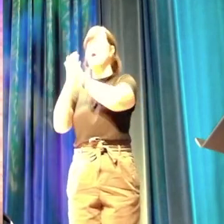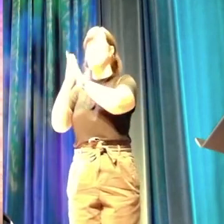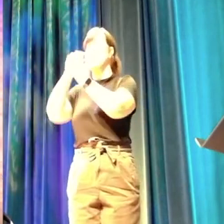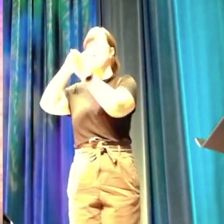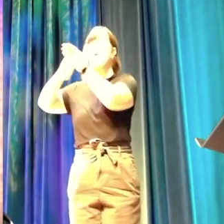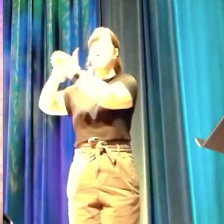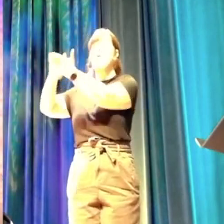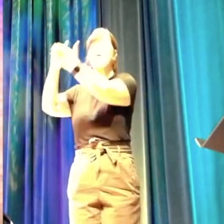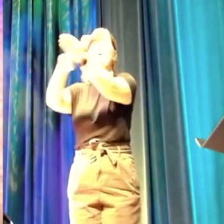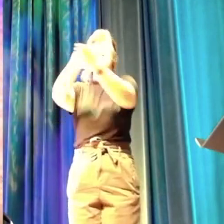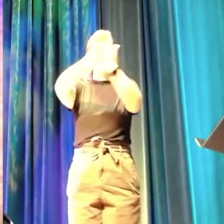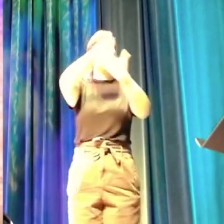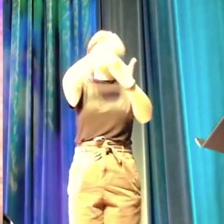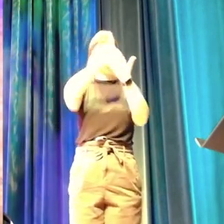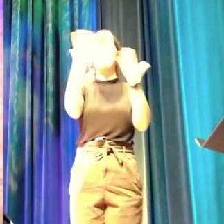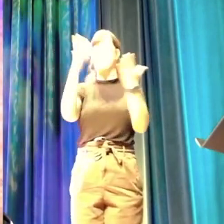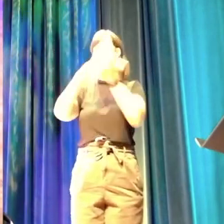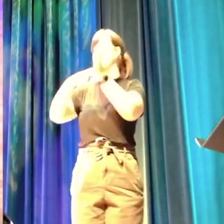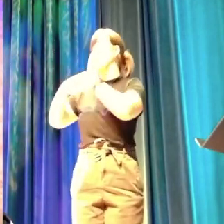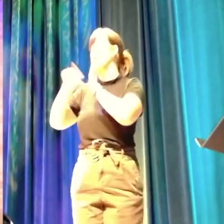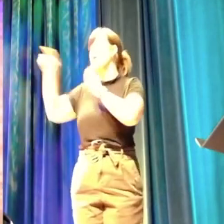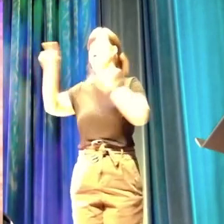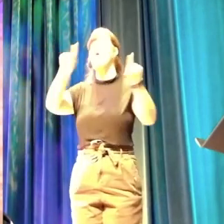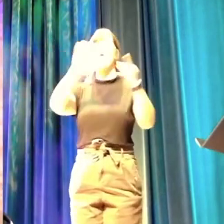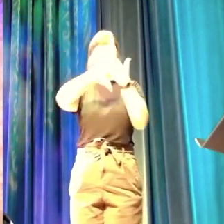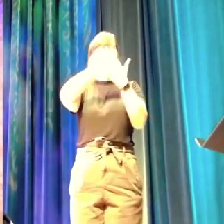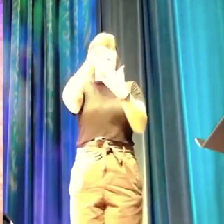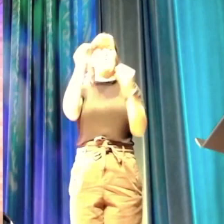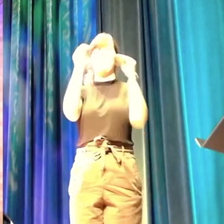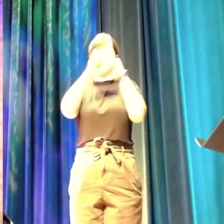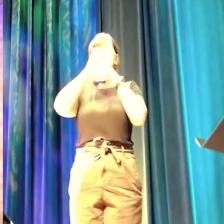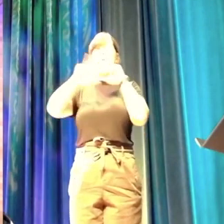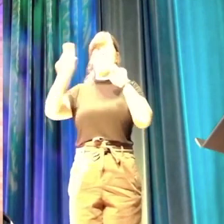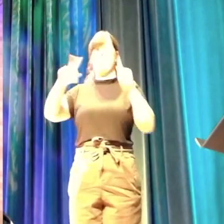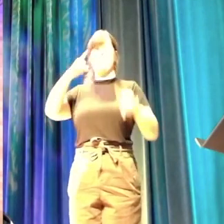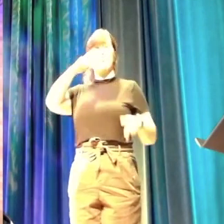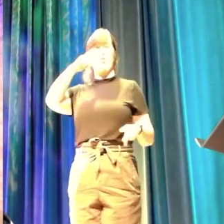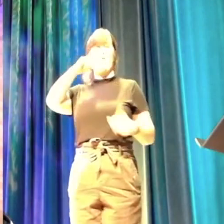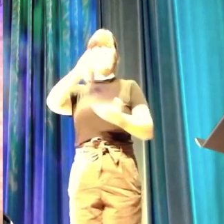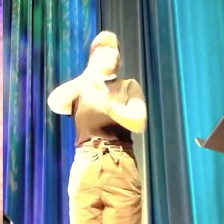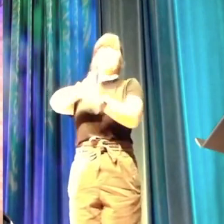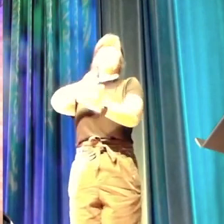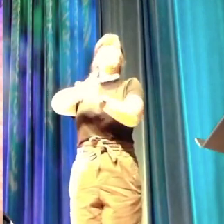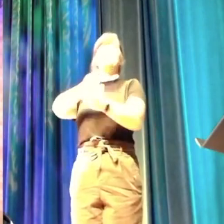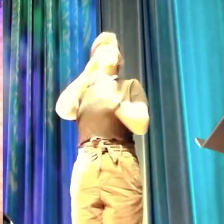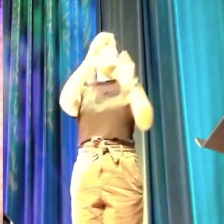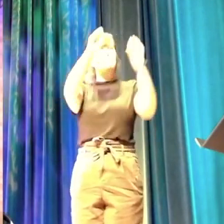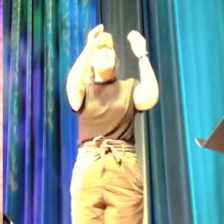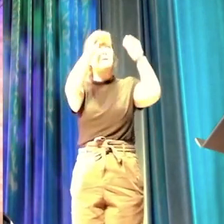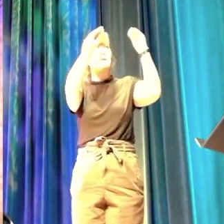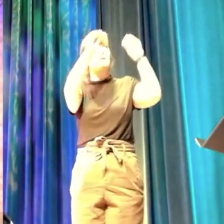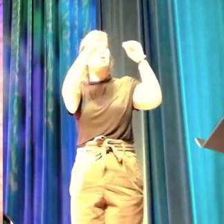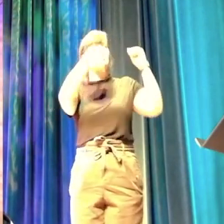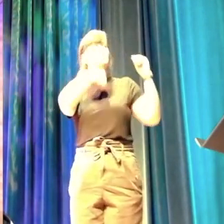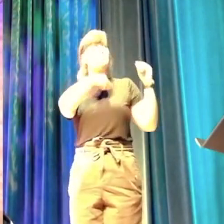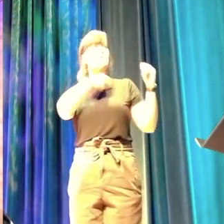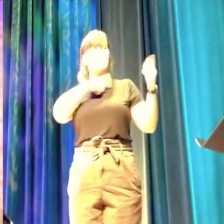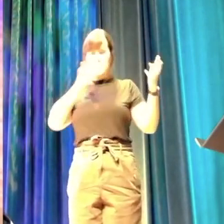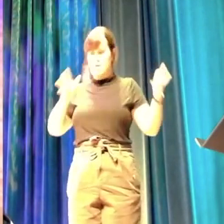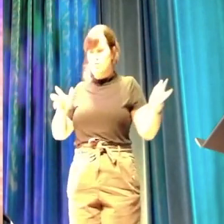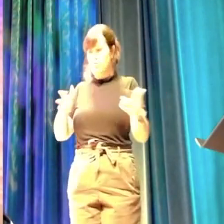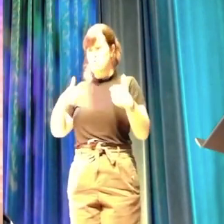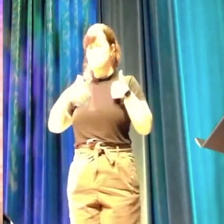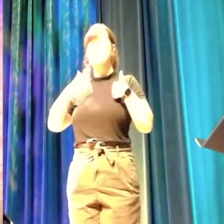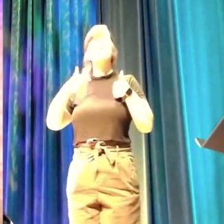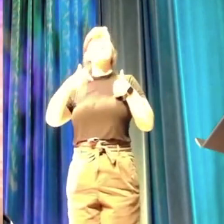than anybody thought I ever would. With teachers' constant help and encouragement, I was able